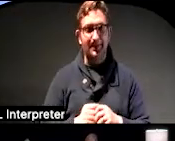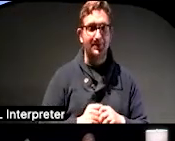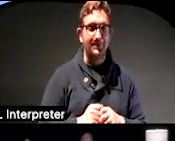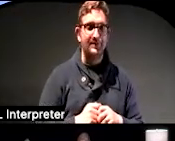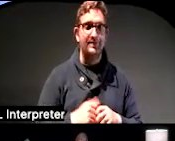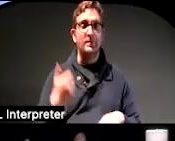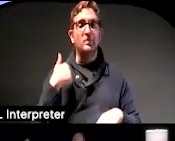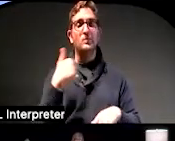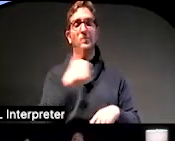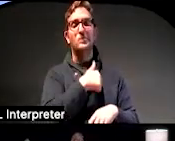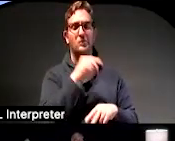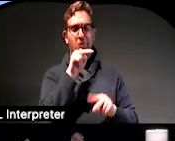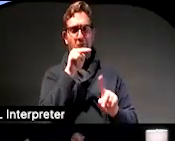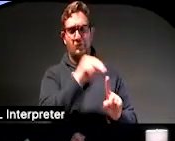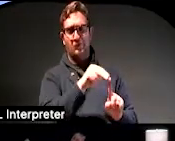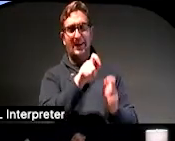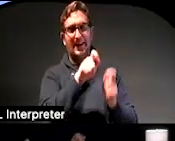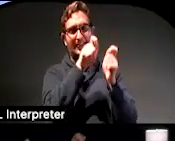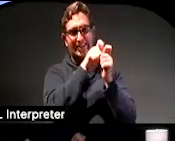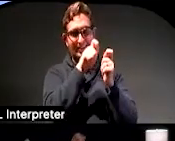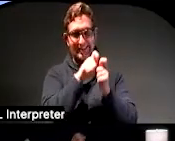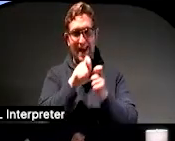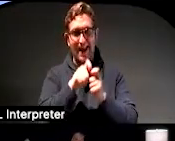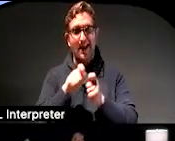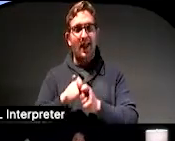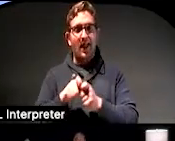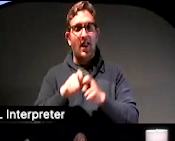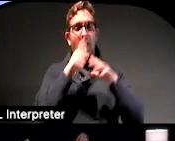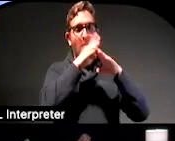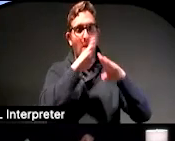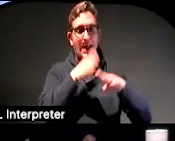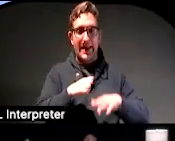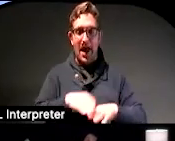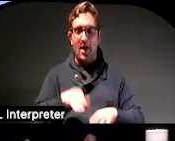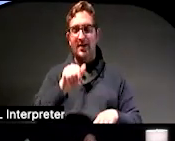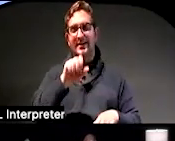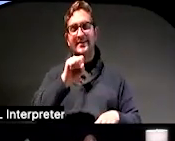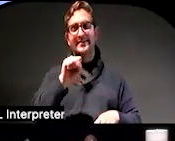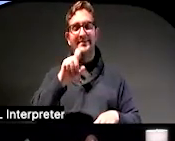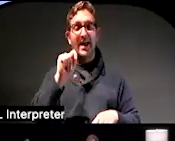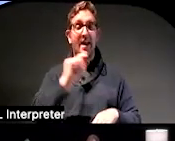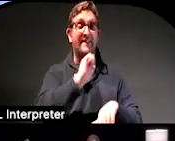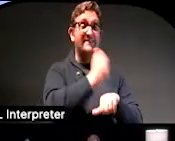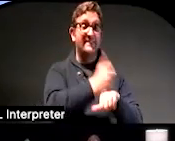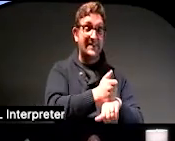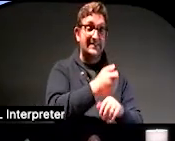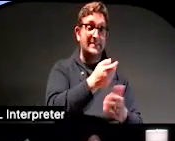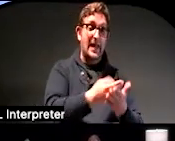We look at detailed breakdown of assets, fixed income versus